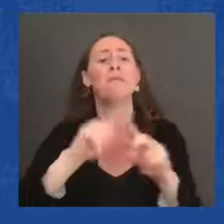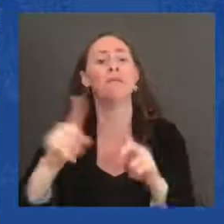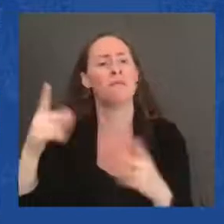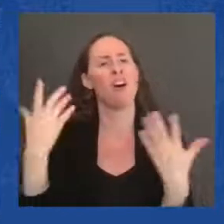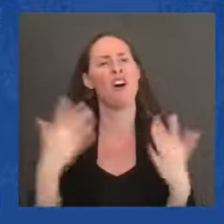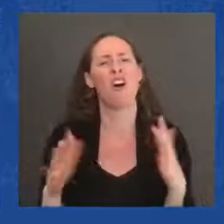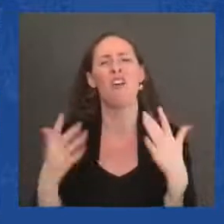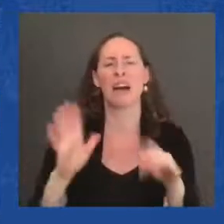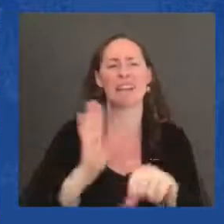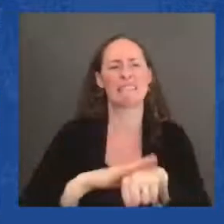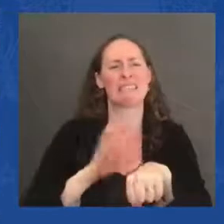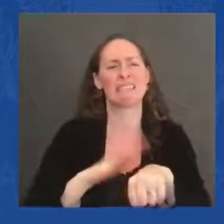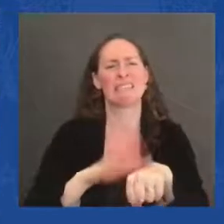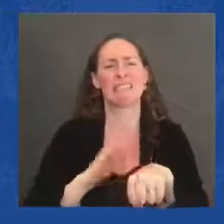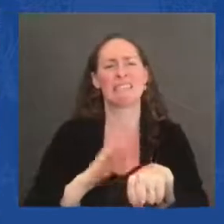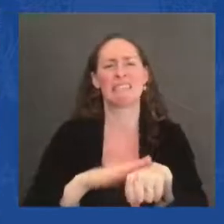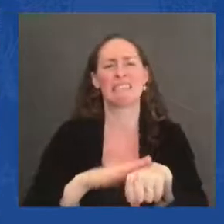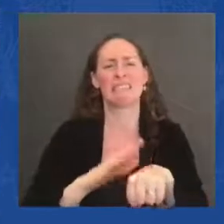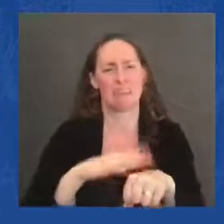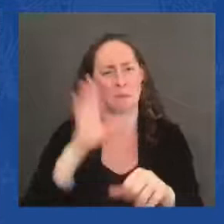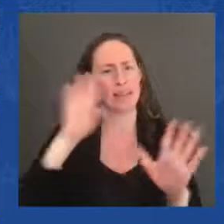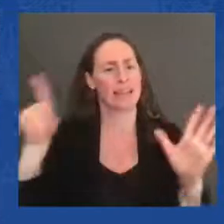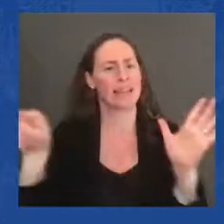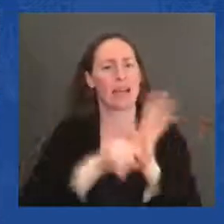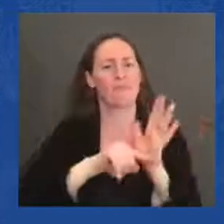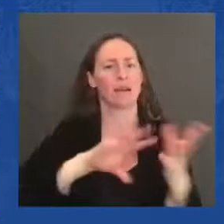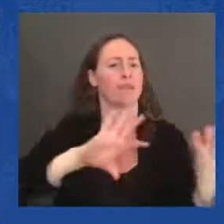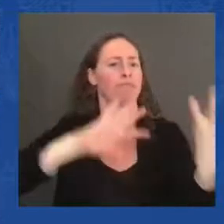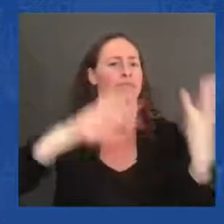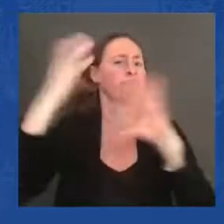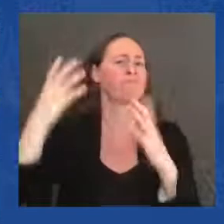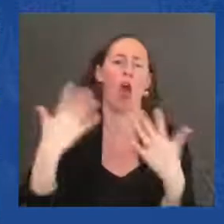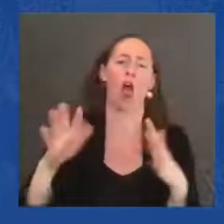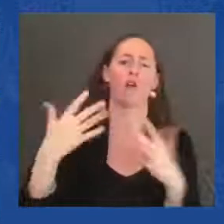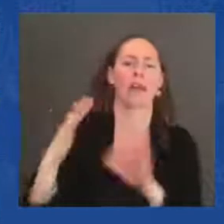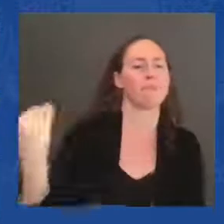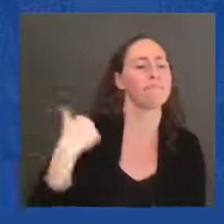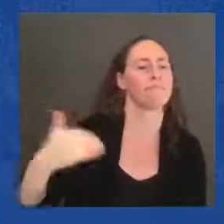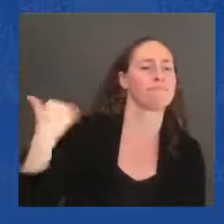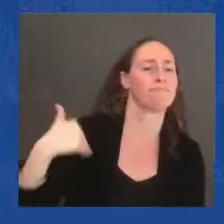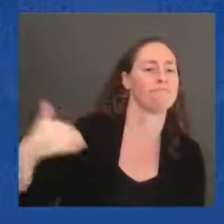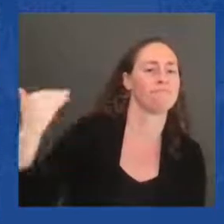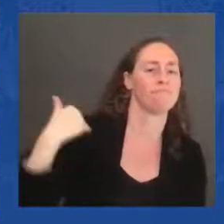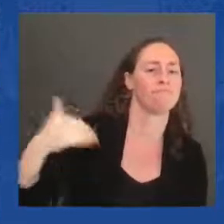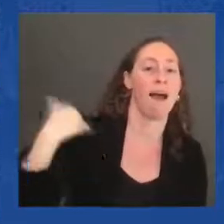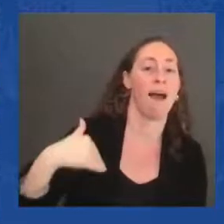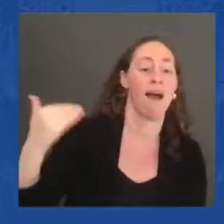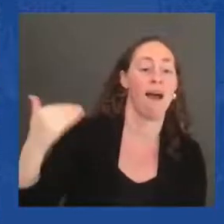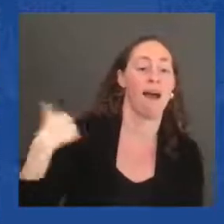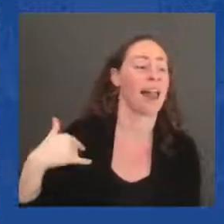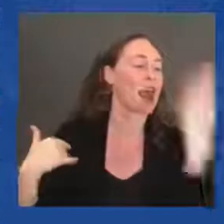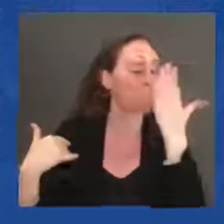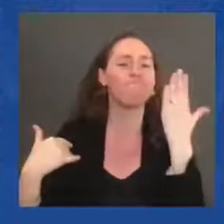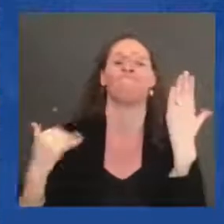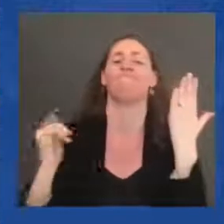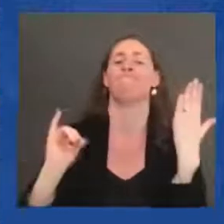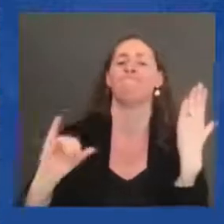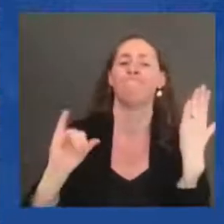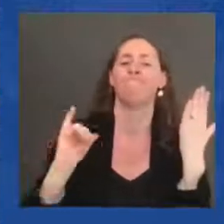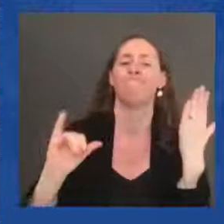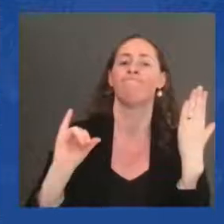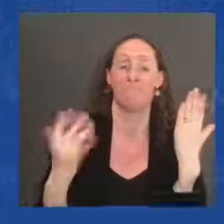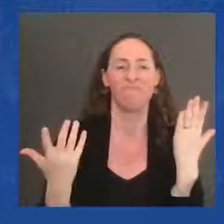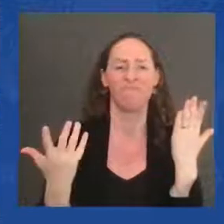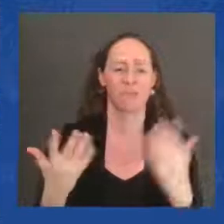Senator back east, that all the major streams and ponds and lakes, for example, in